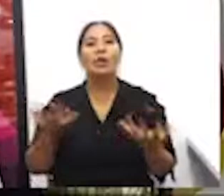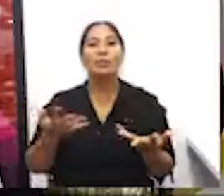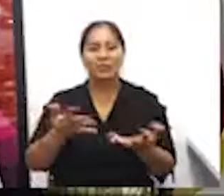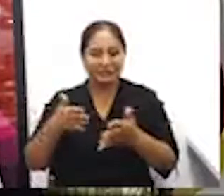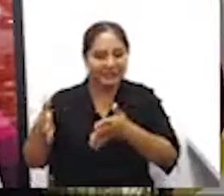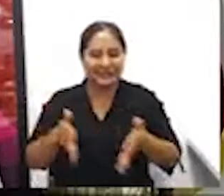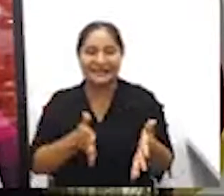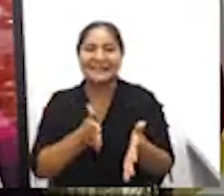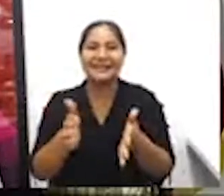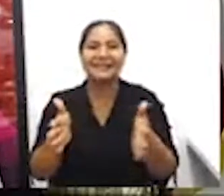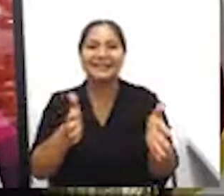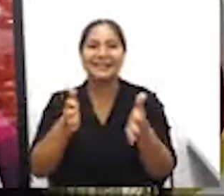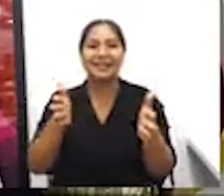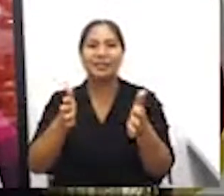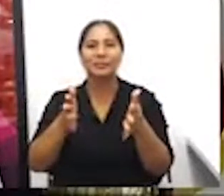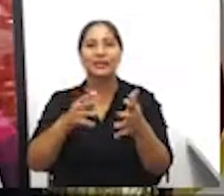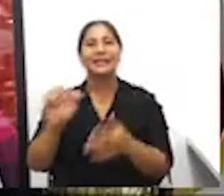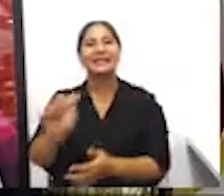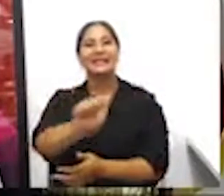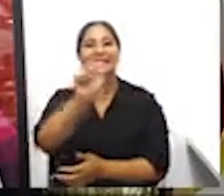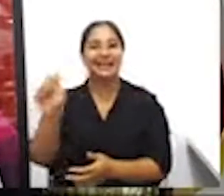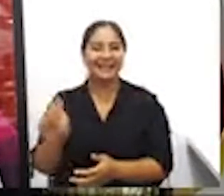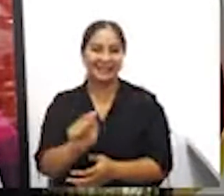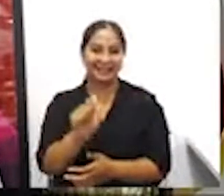to integrate youth in ASEAN?